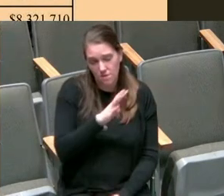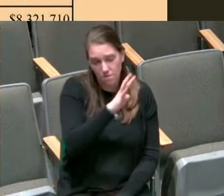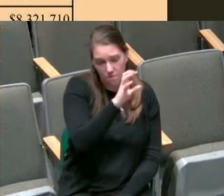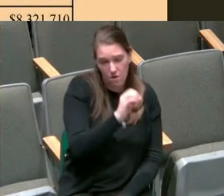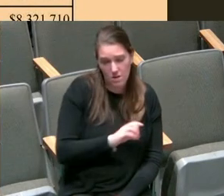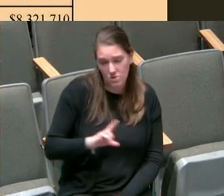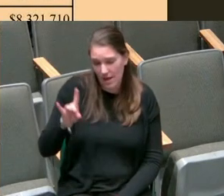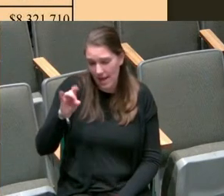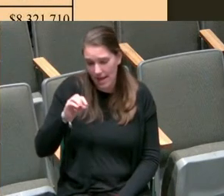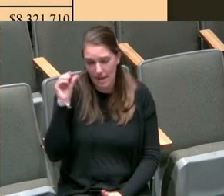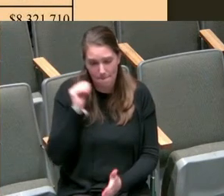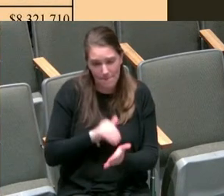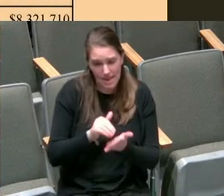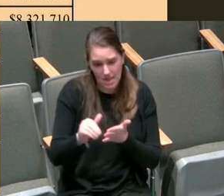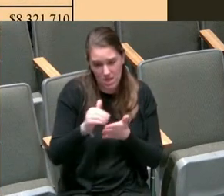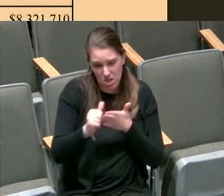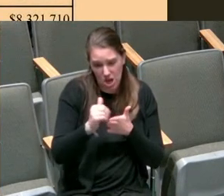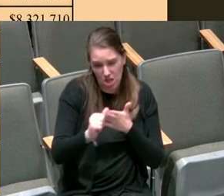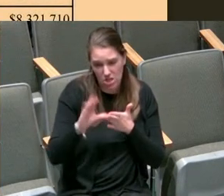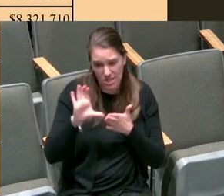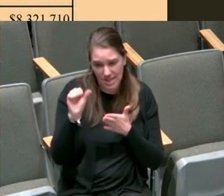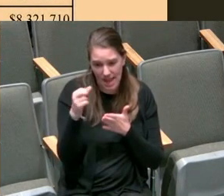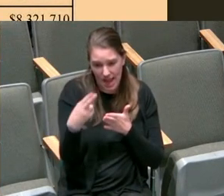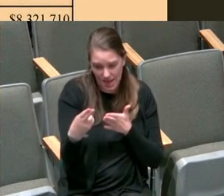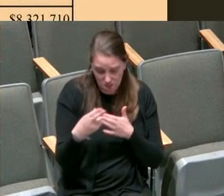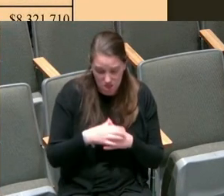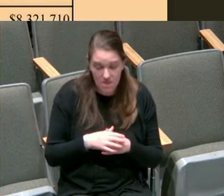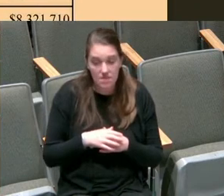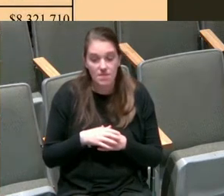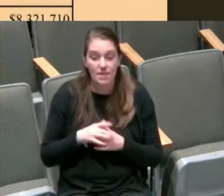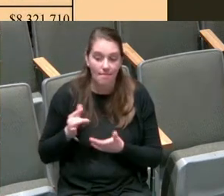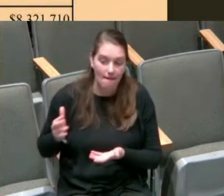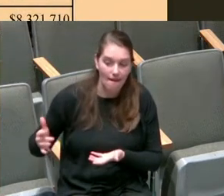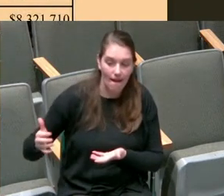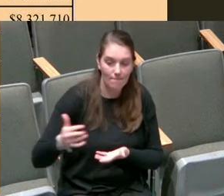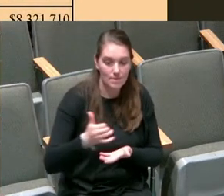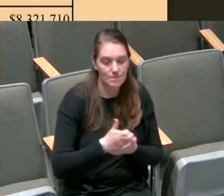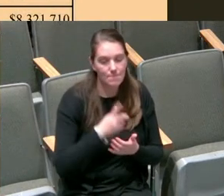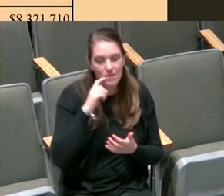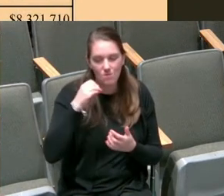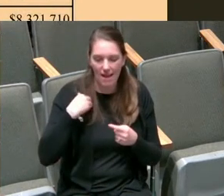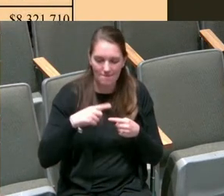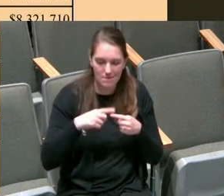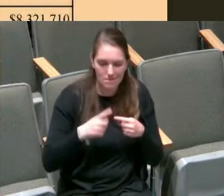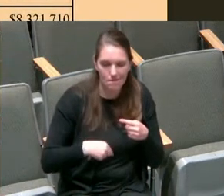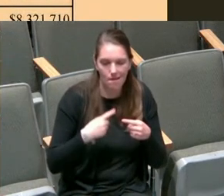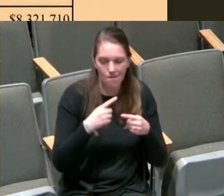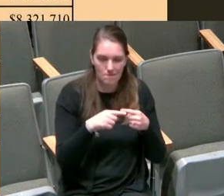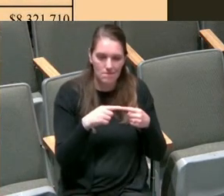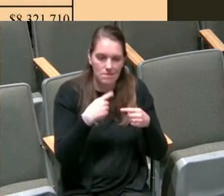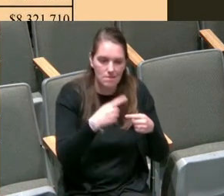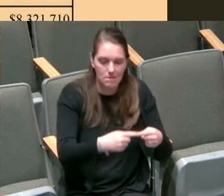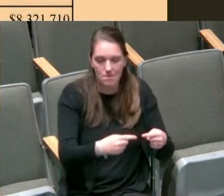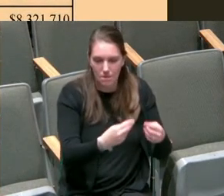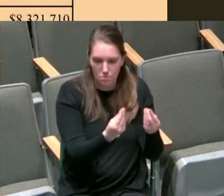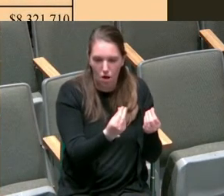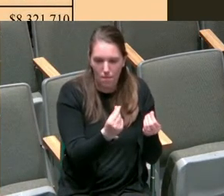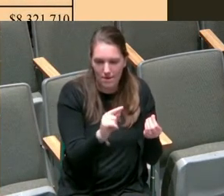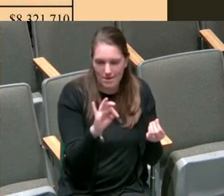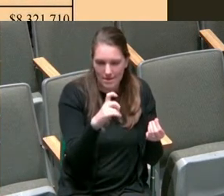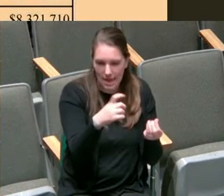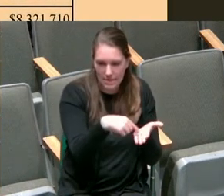cash at any one time that comes in because we have a cyclical property tax payments and